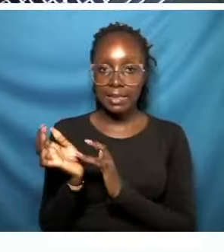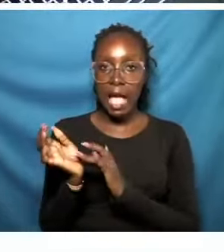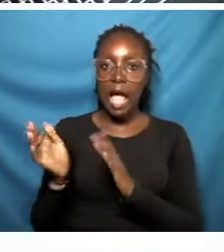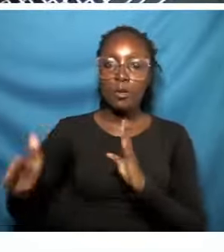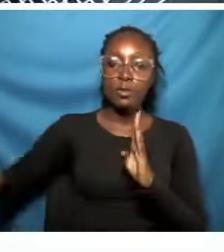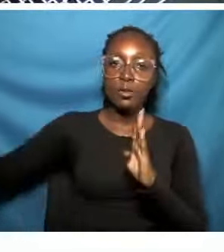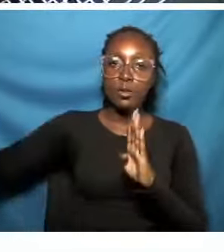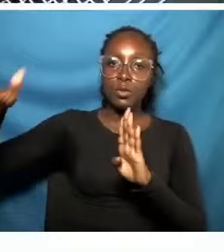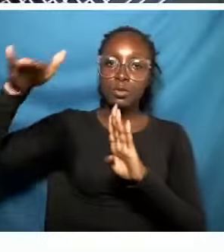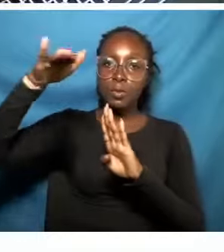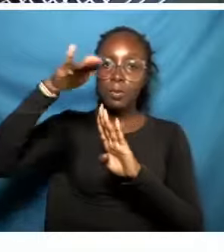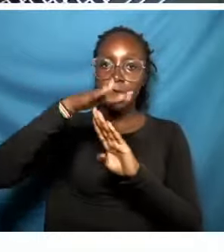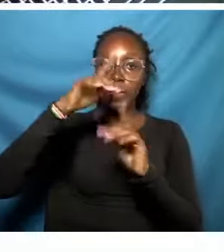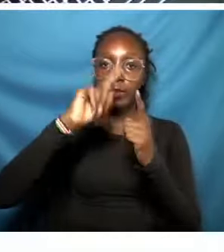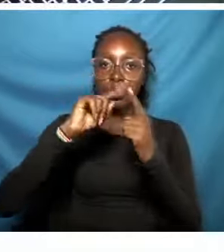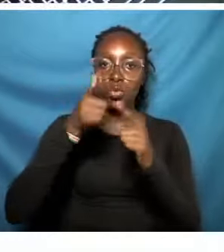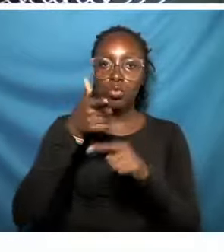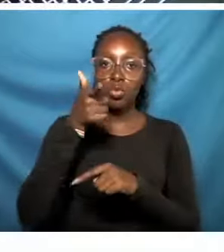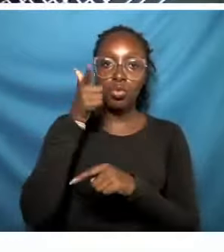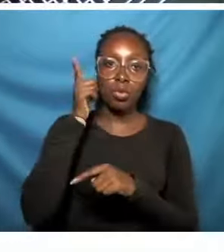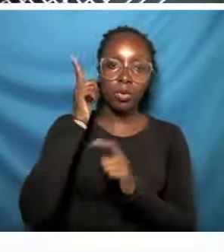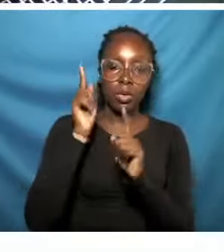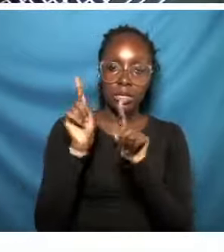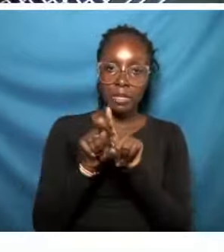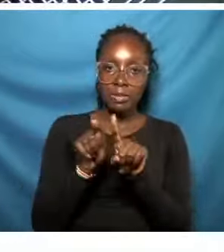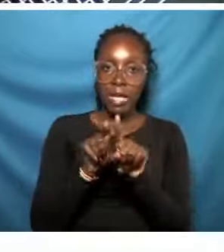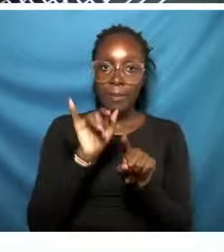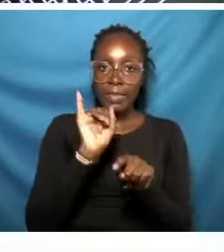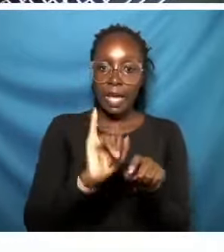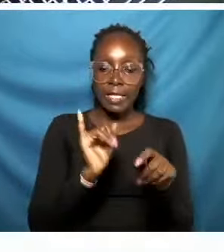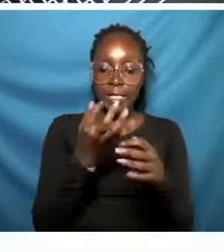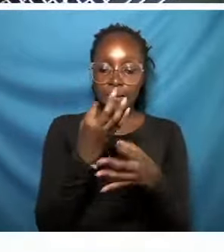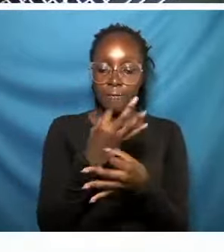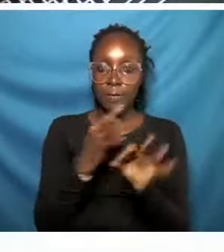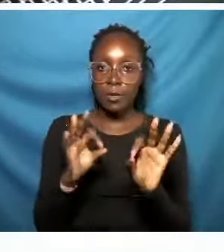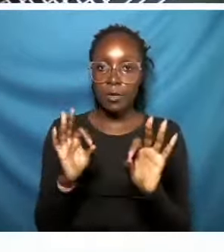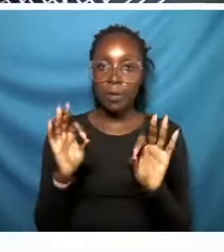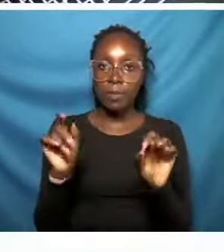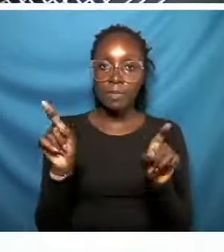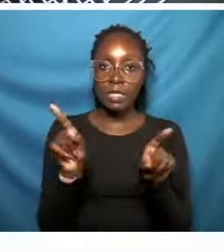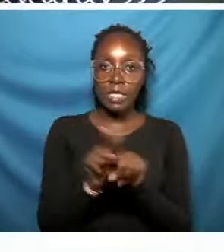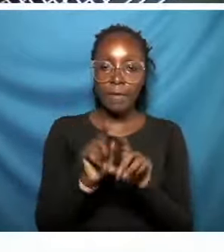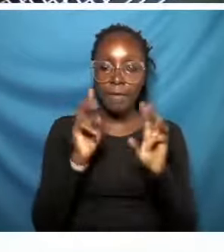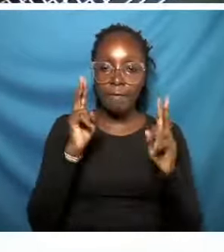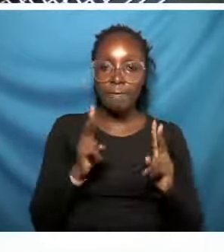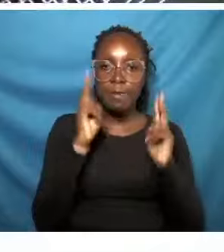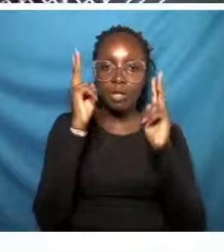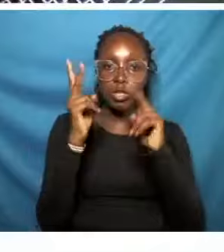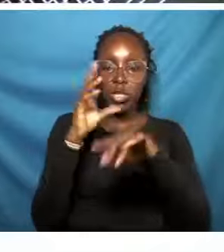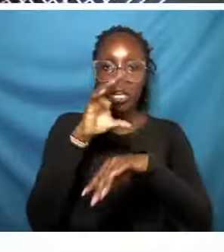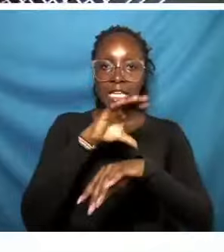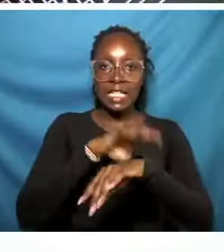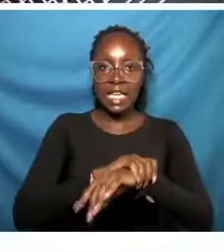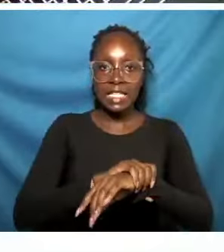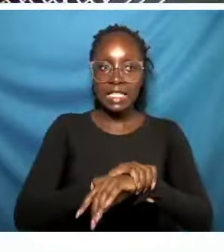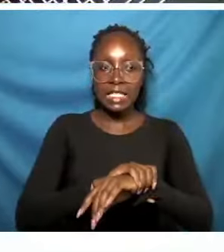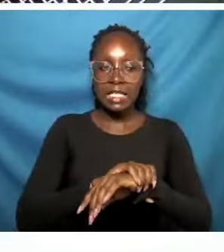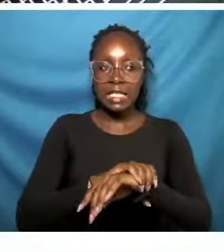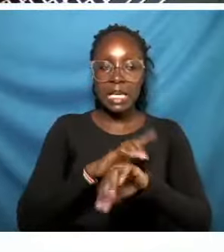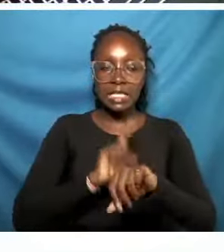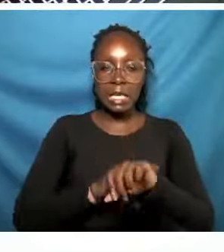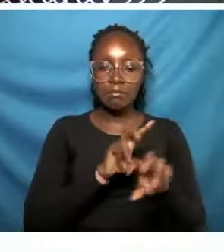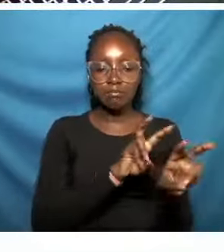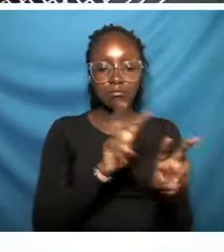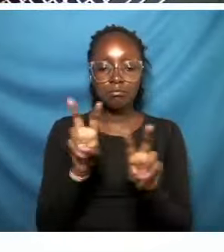supreme to the law and that freedom and victory are not found in observing the law,